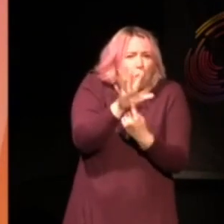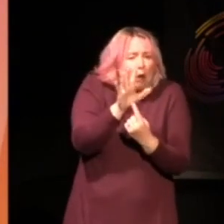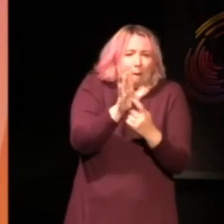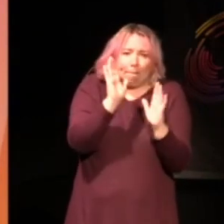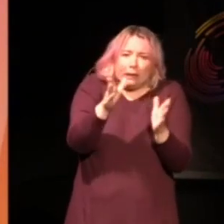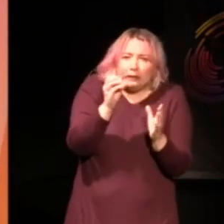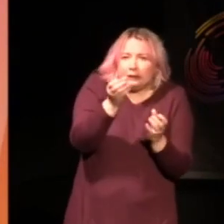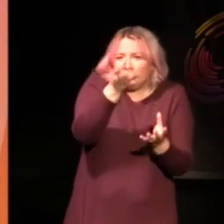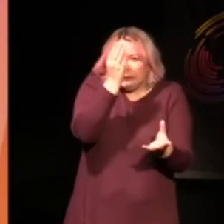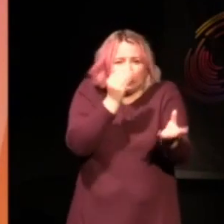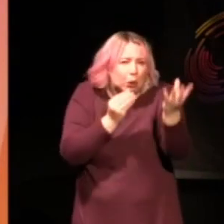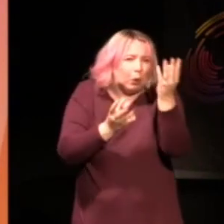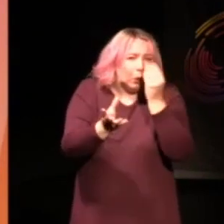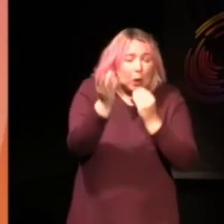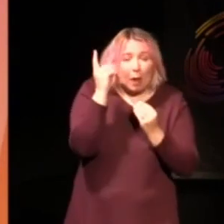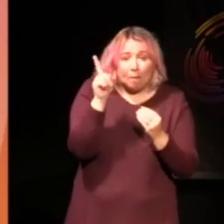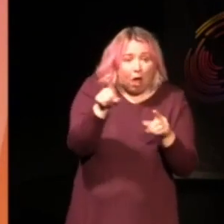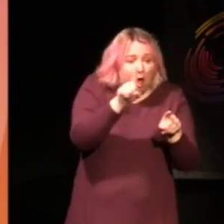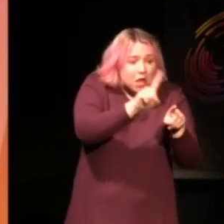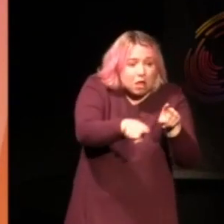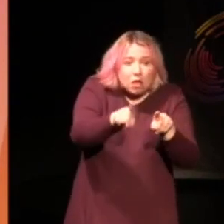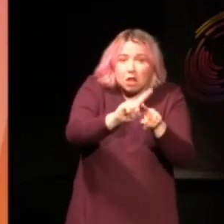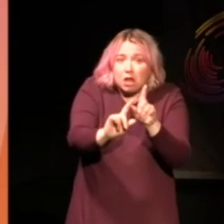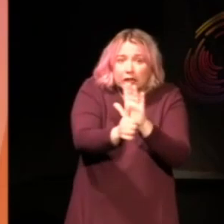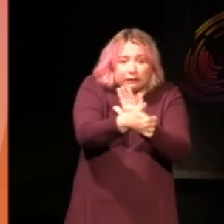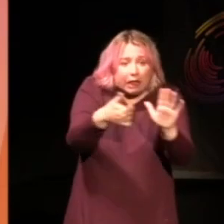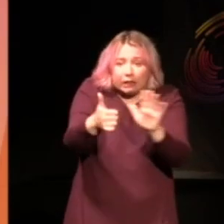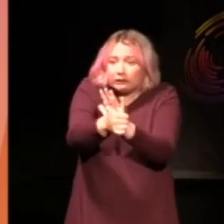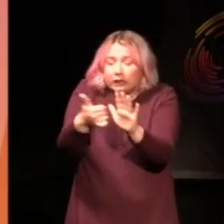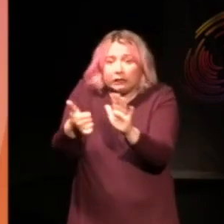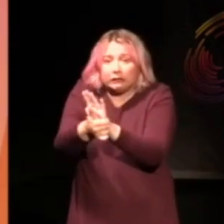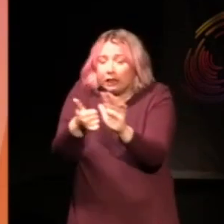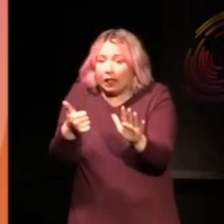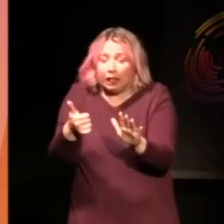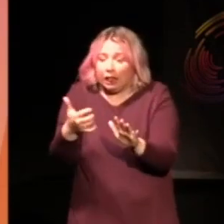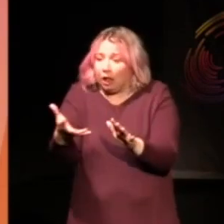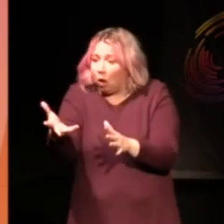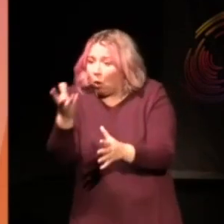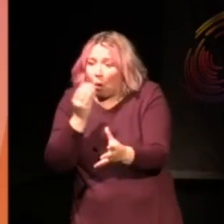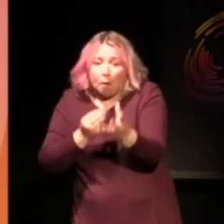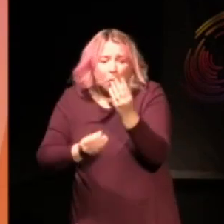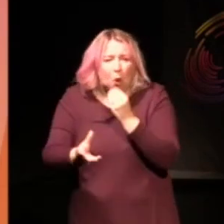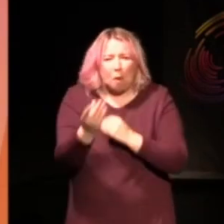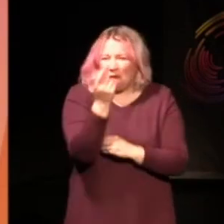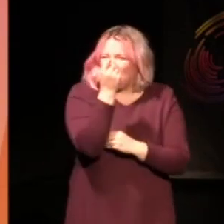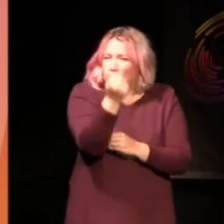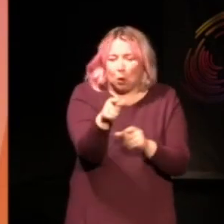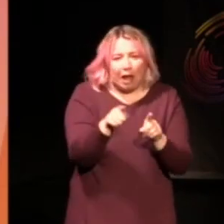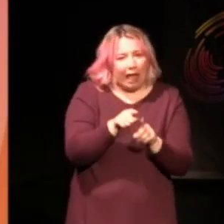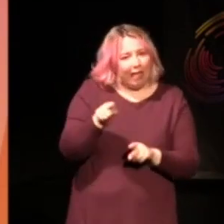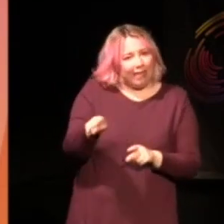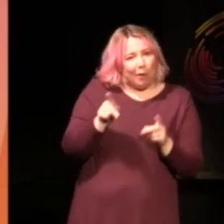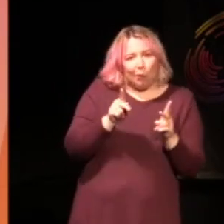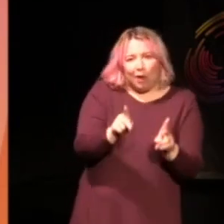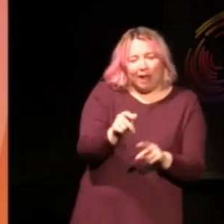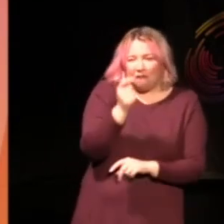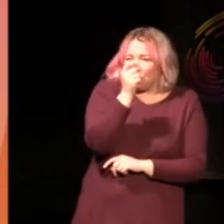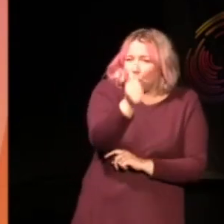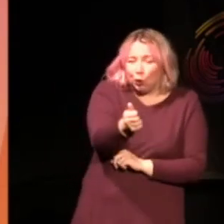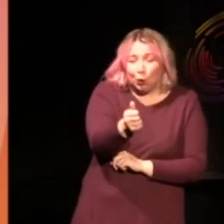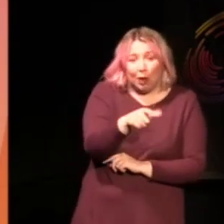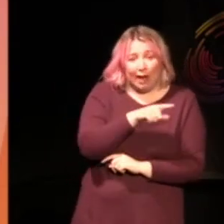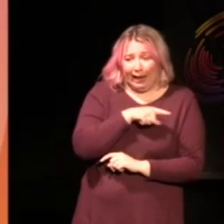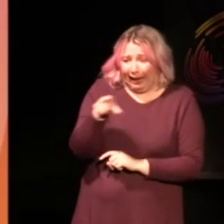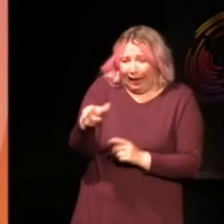He excels in so many disciplines, across disciplines. There are very few people like him. And we should not forget that